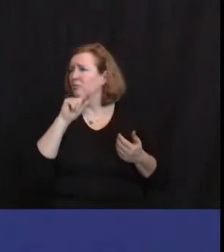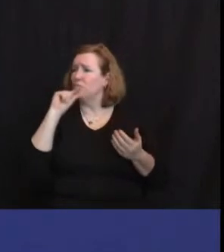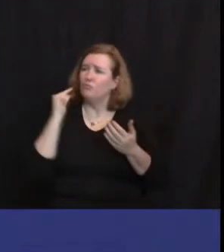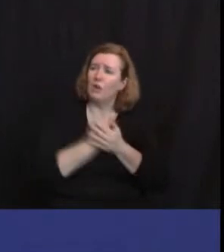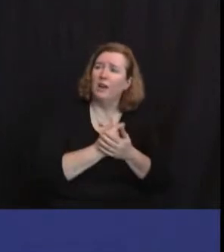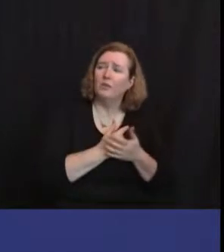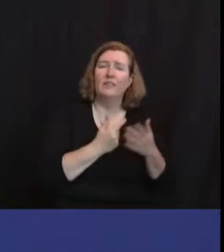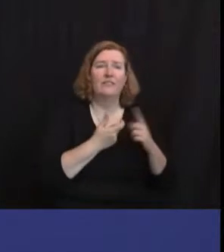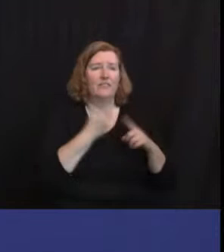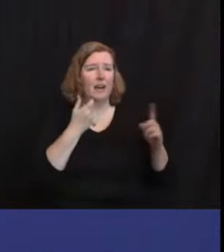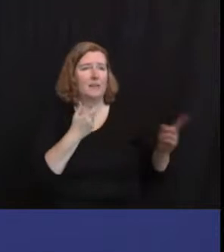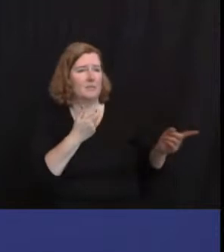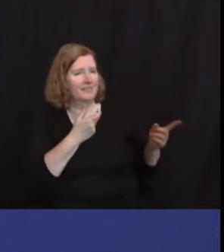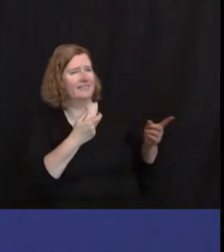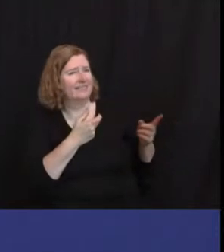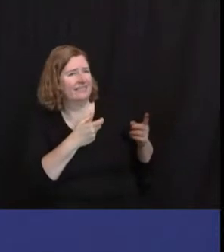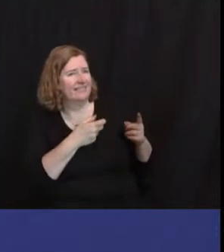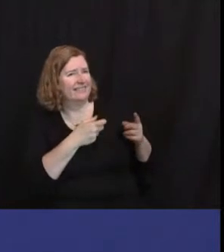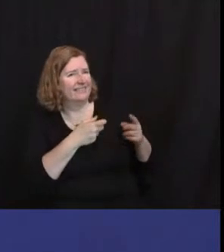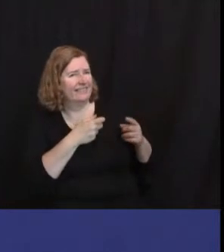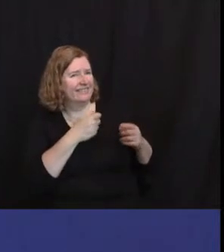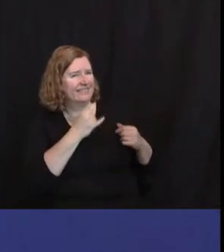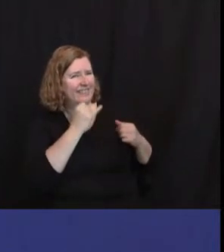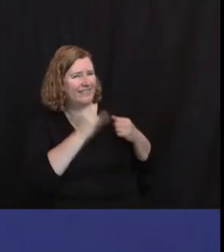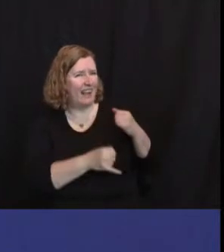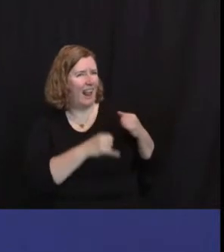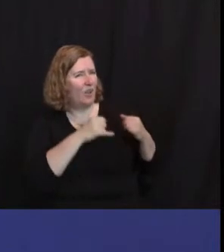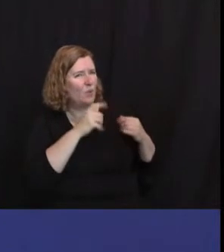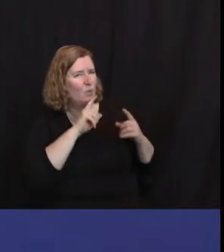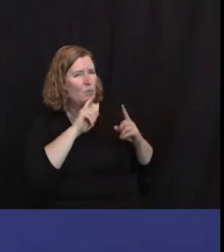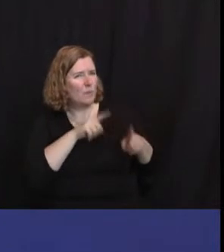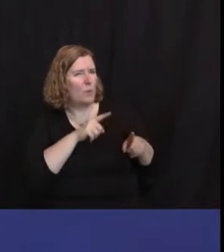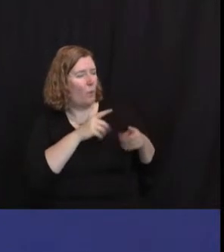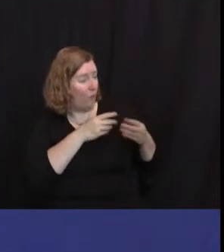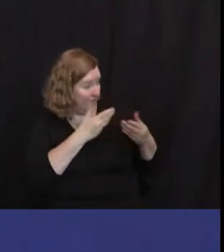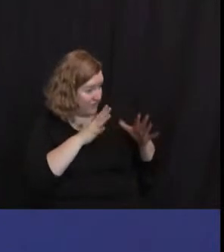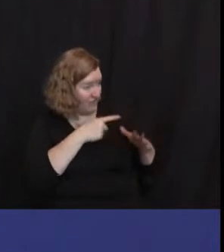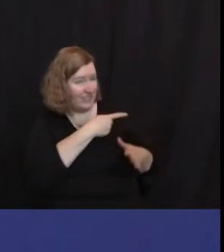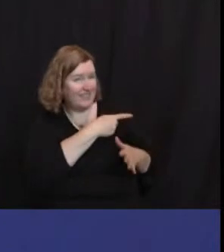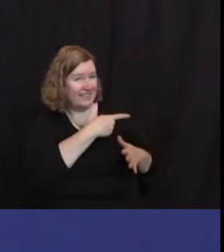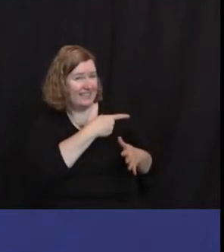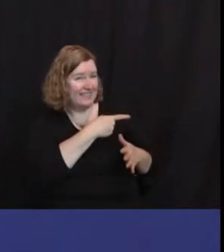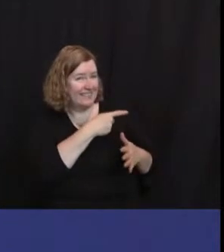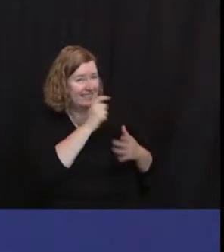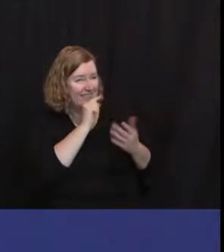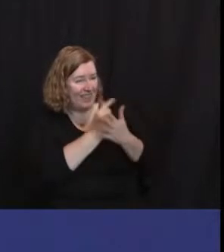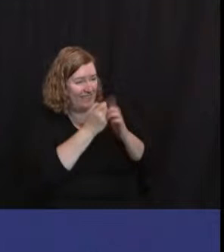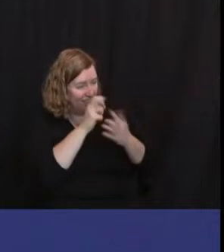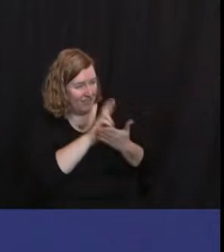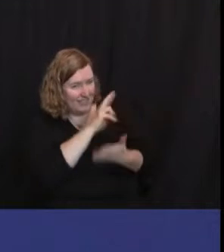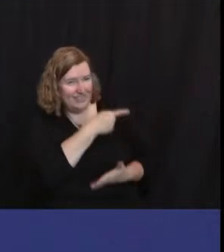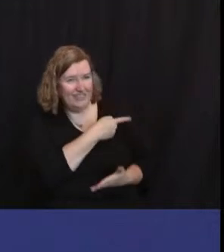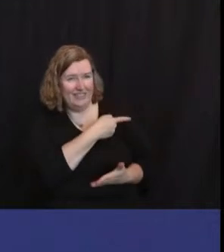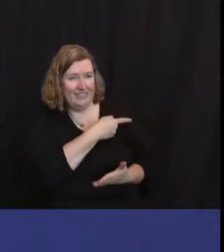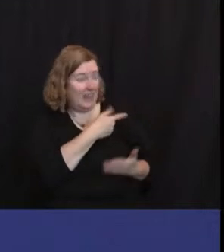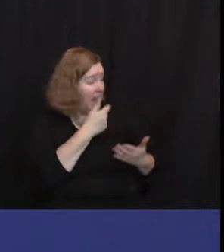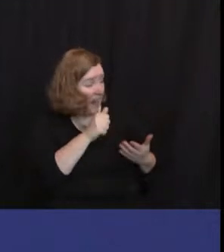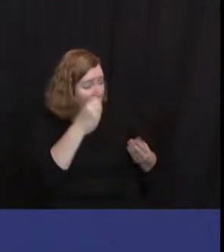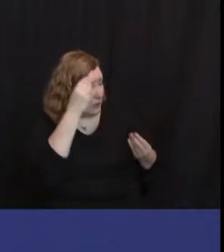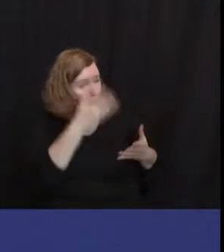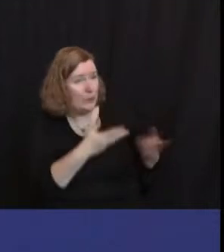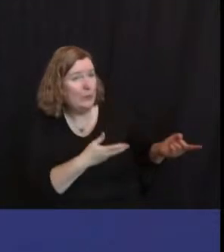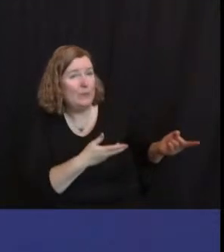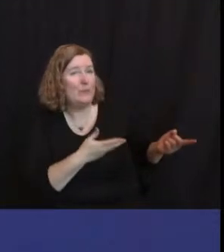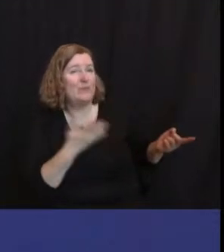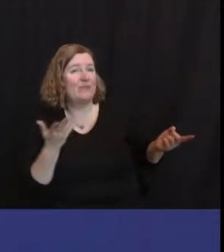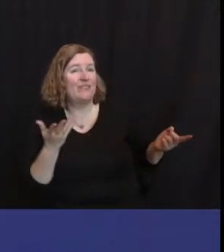final report card, but we'll leave that for another day. Great to have you. Anything you got on any other matters? And again, we want to continue in